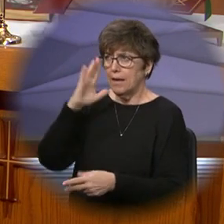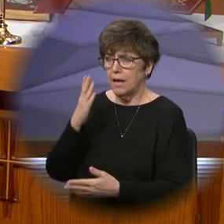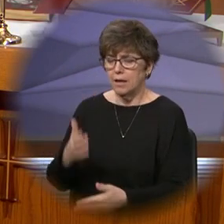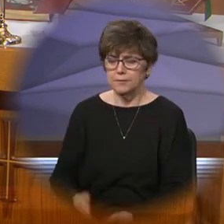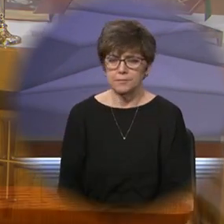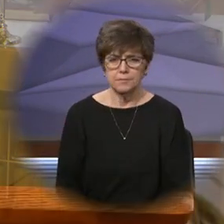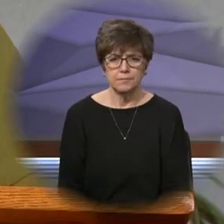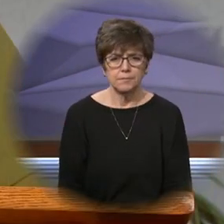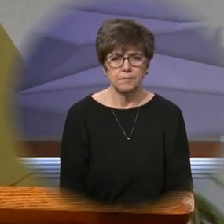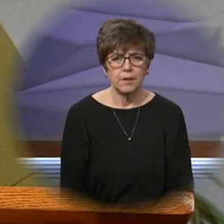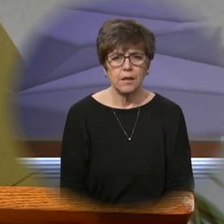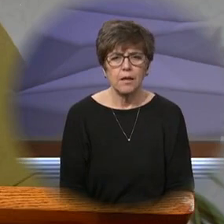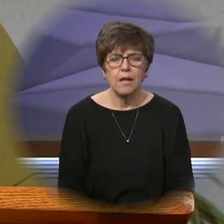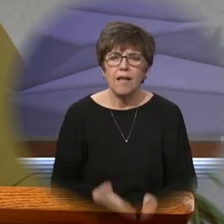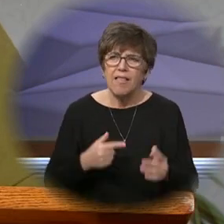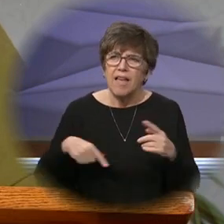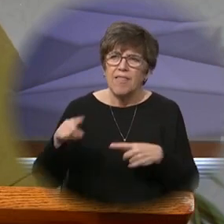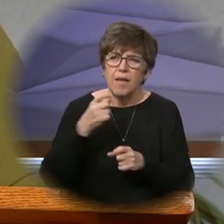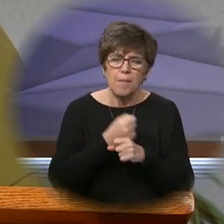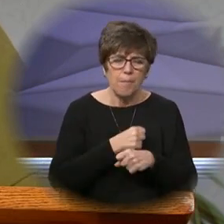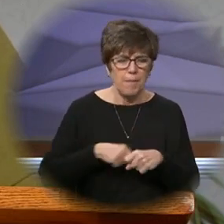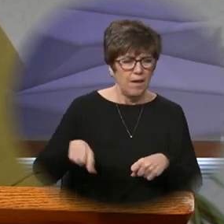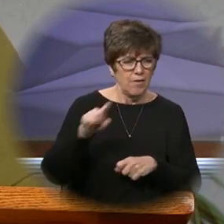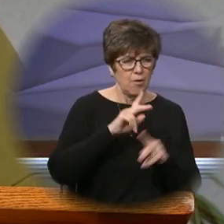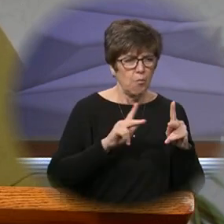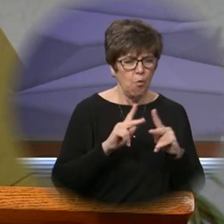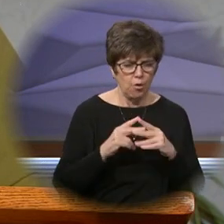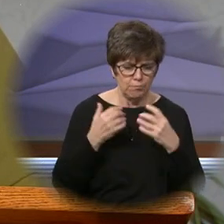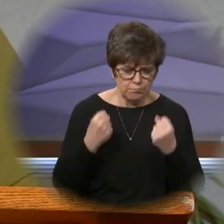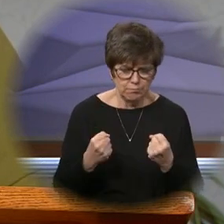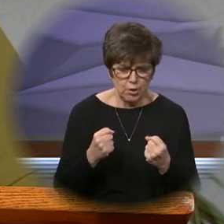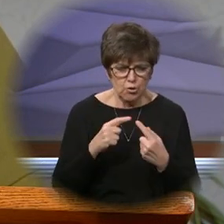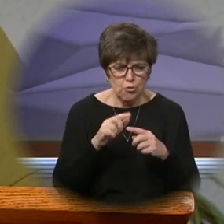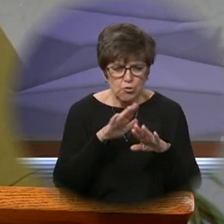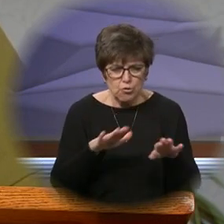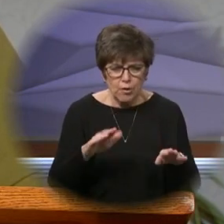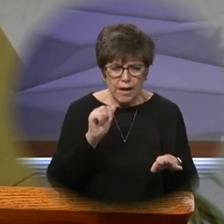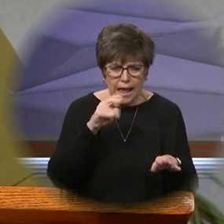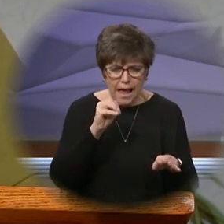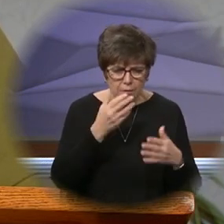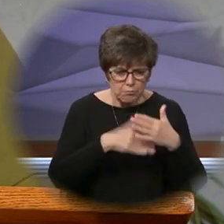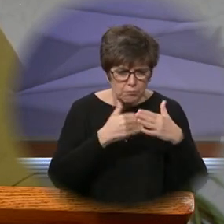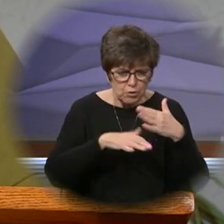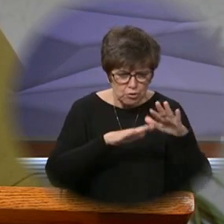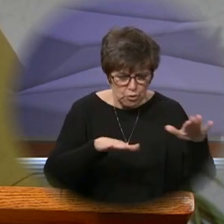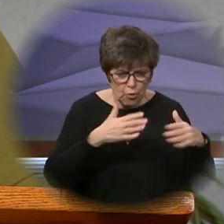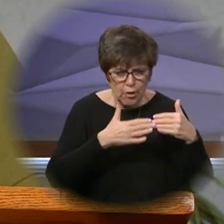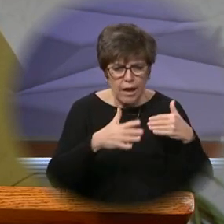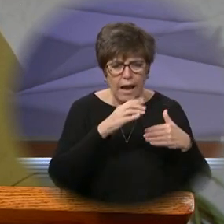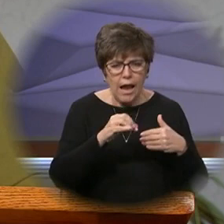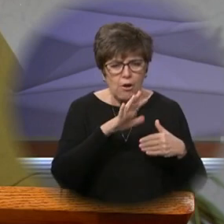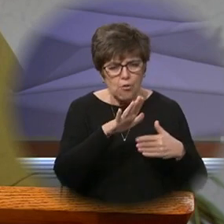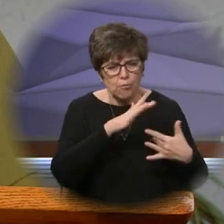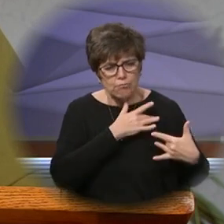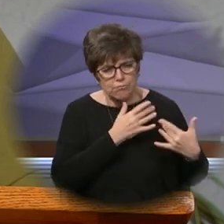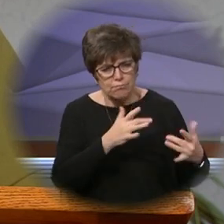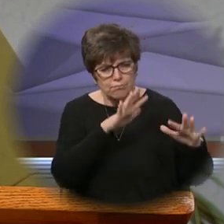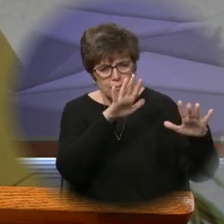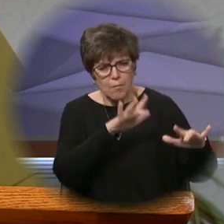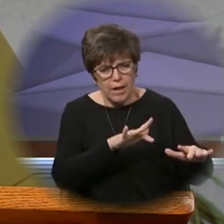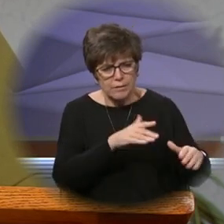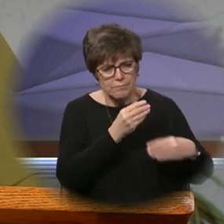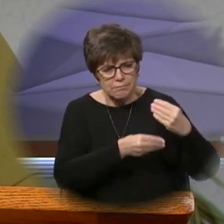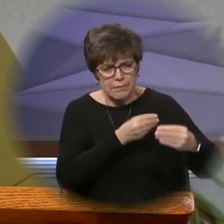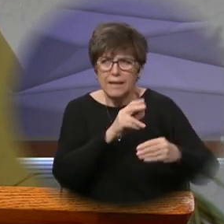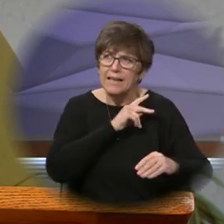I will praise your name forever, my King and my God. Let them make known your might to the children of Adam and the glorious splendor of your kingdom.